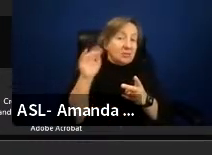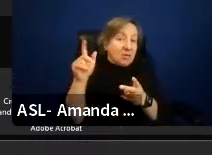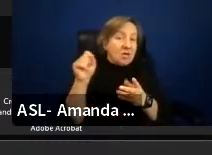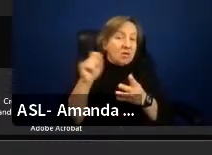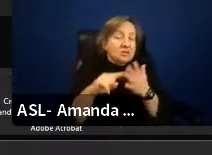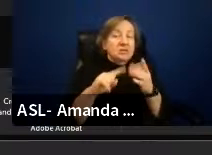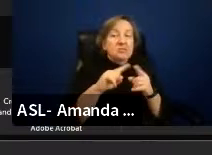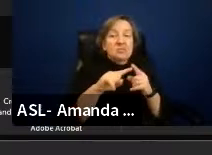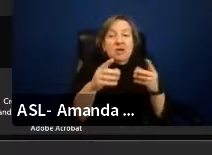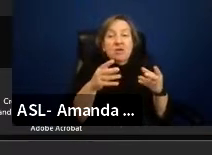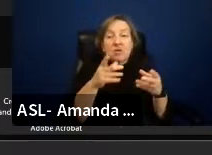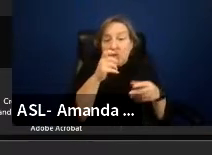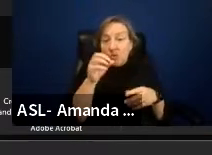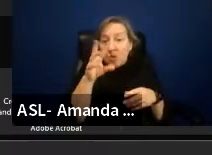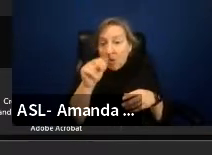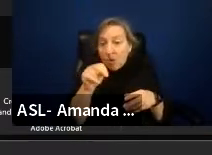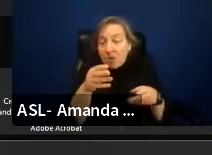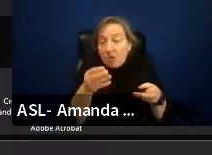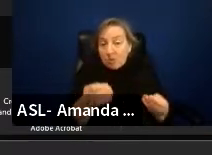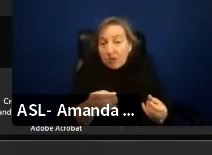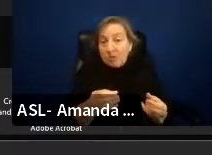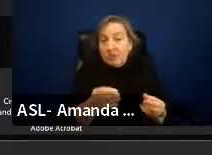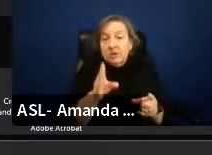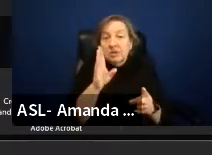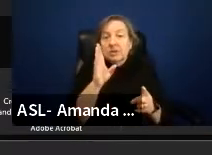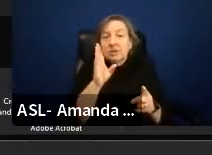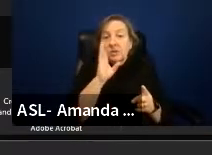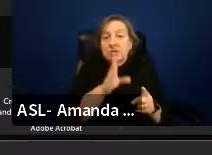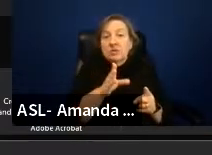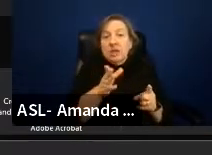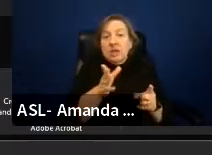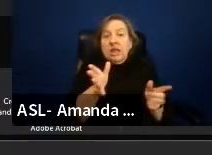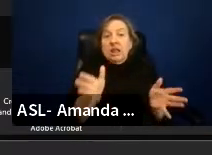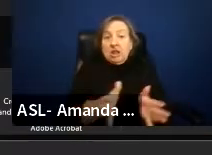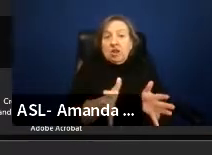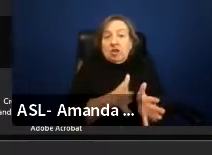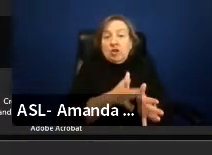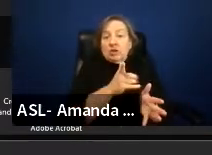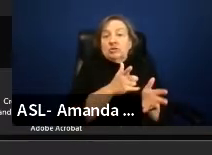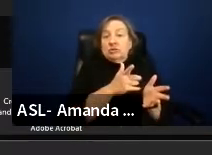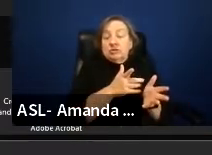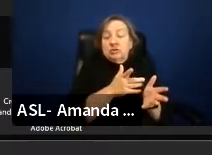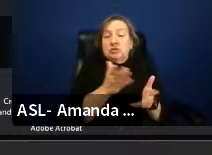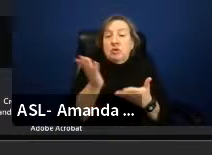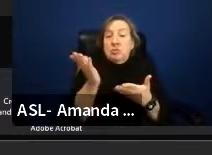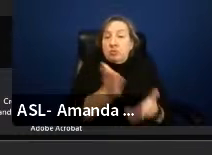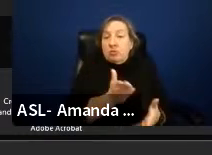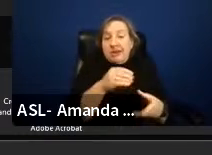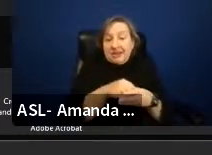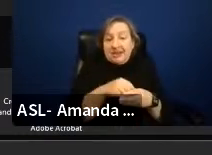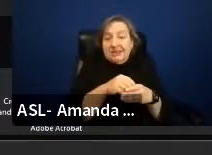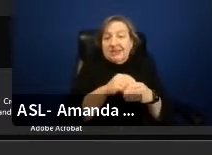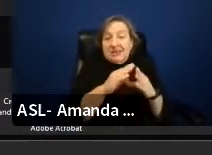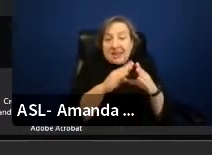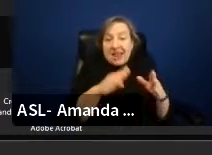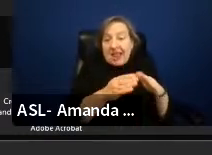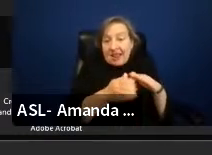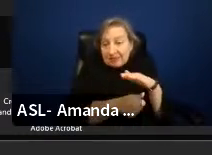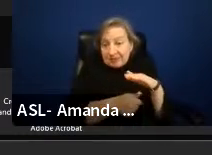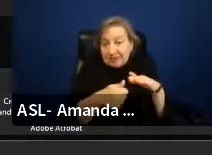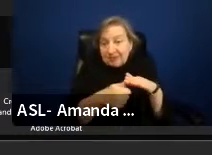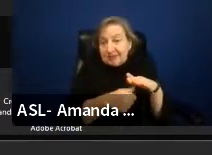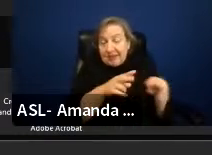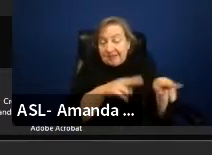but the property owner will be encouraged to bring them down into the house for